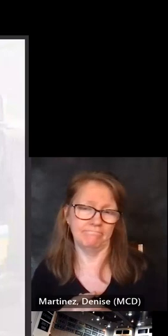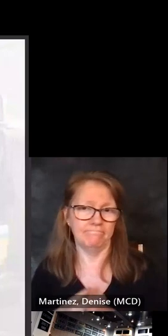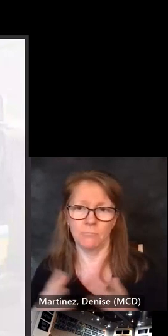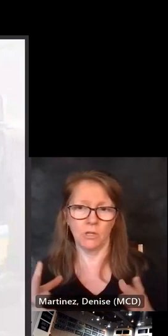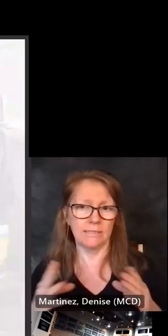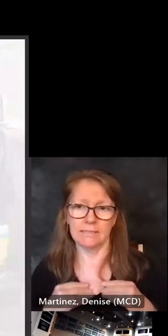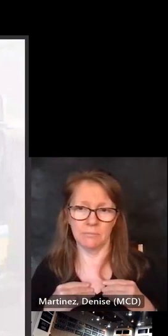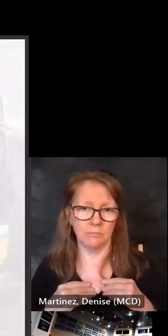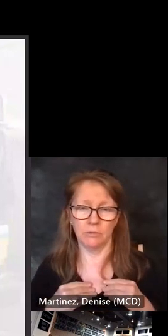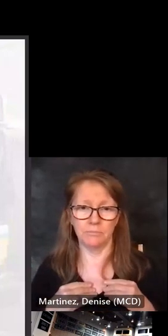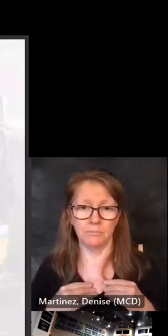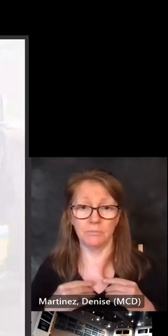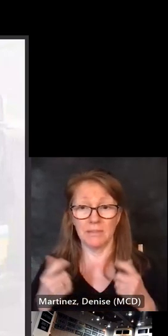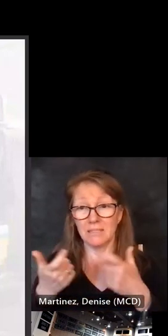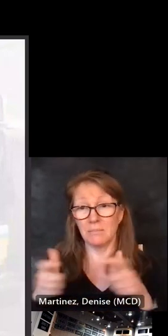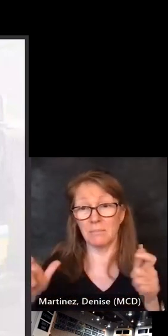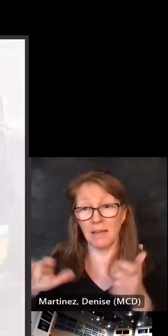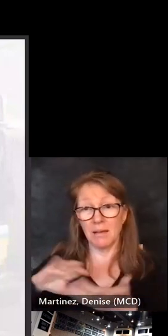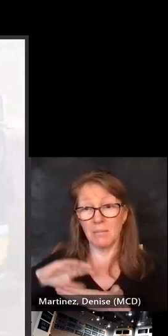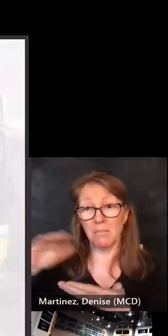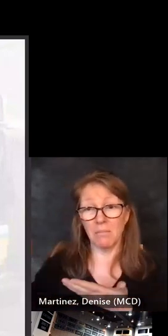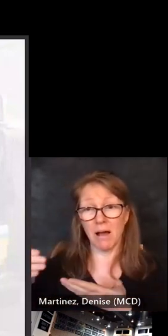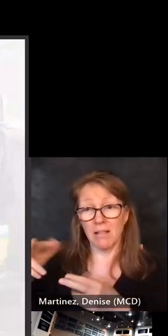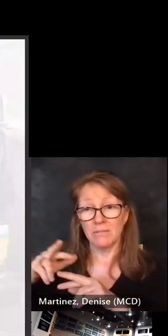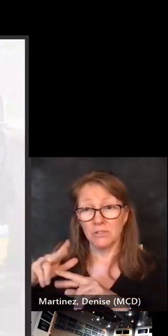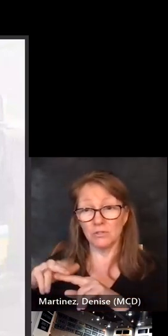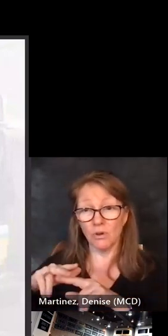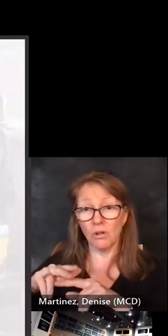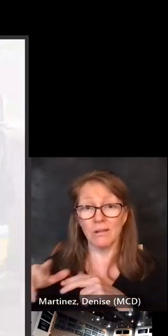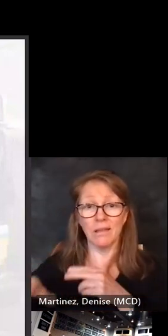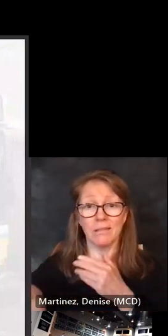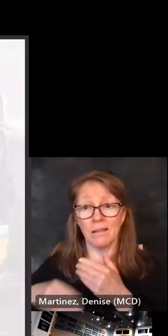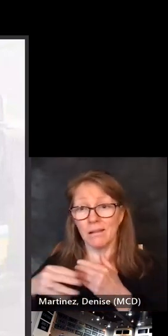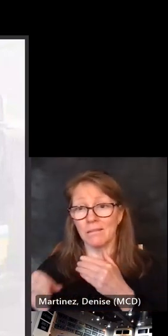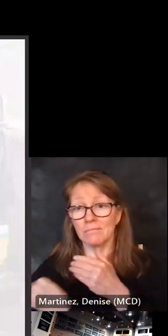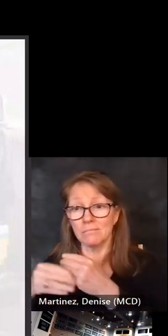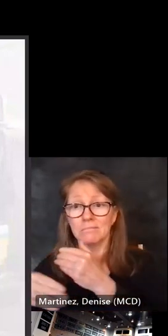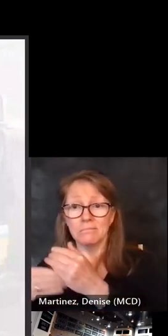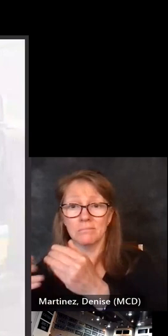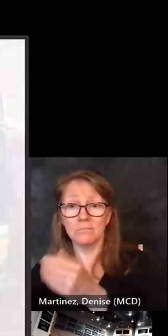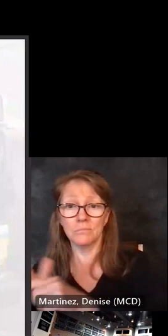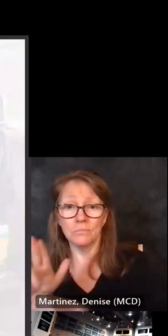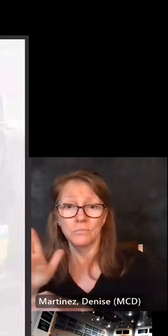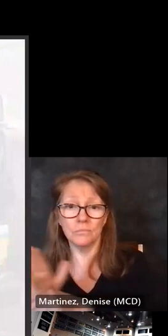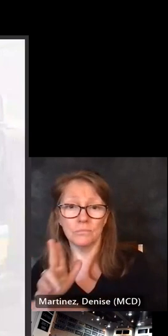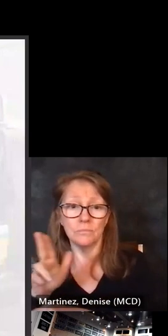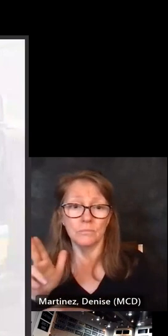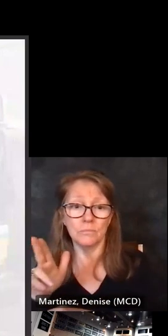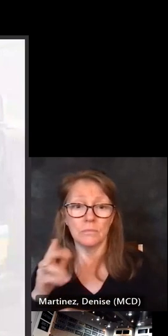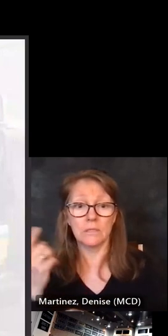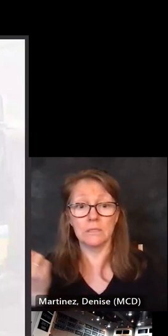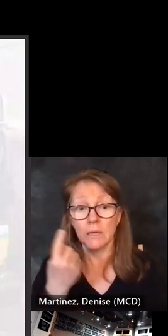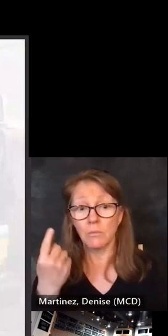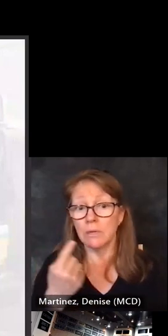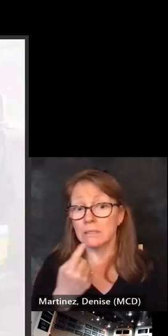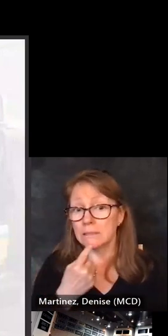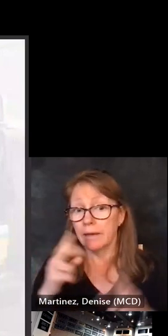A big pile of salt plus whatever uses they can think of, maybe sometime, someday. Someone once said housing